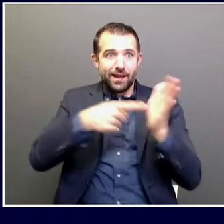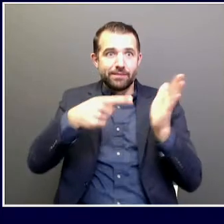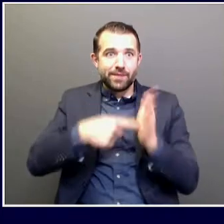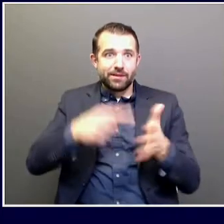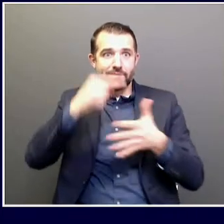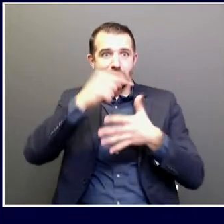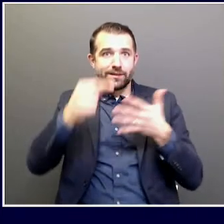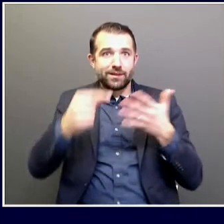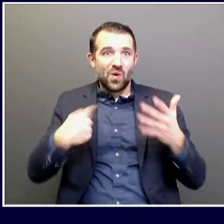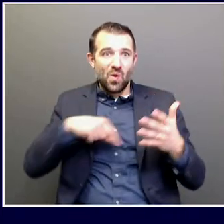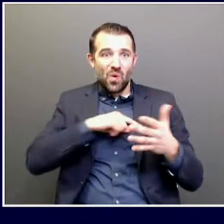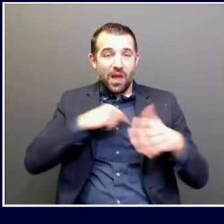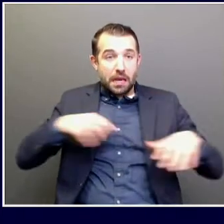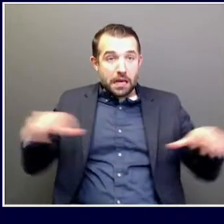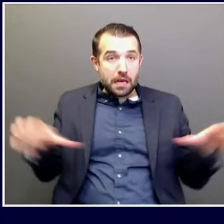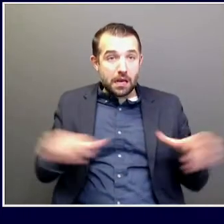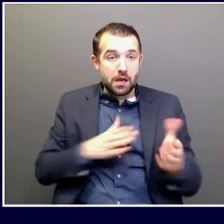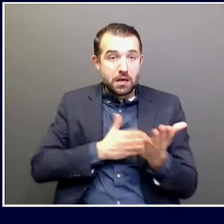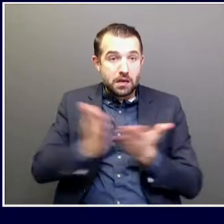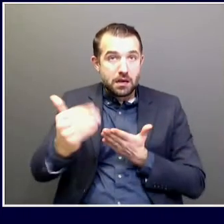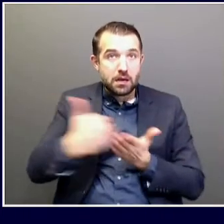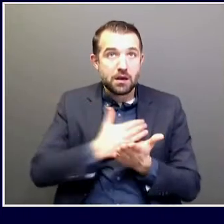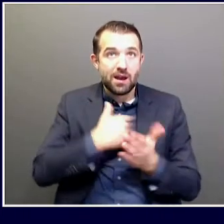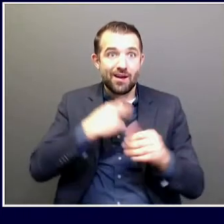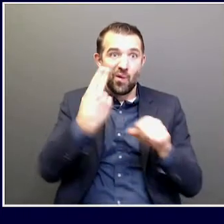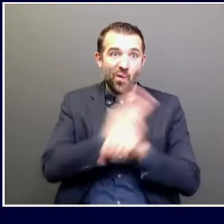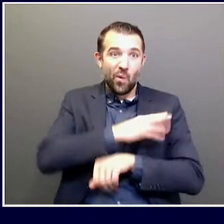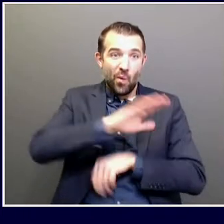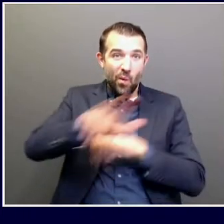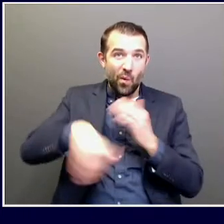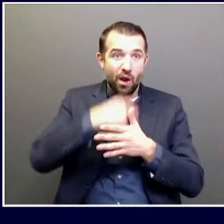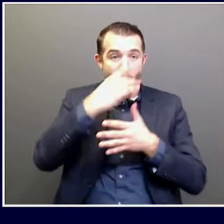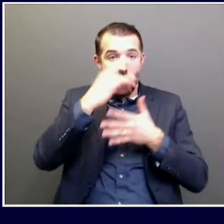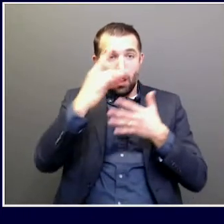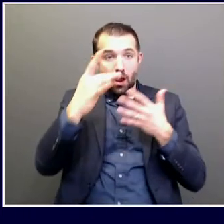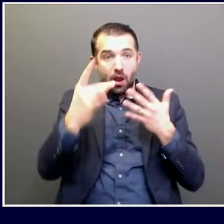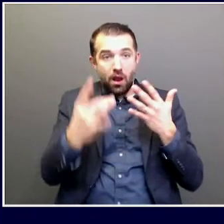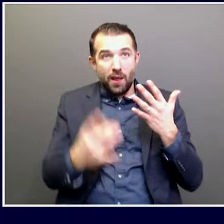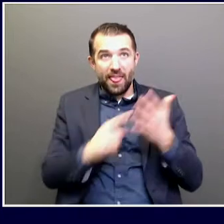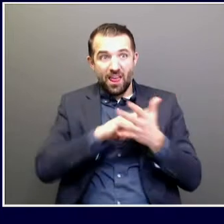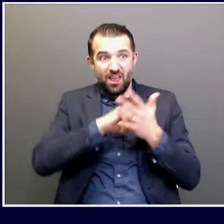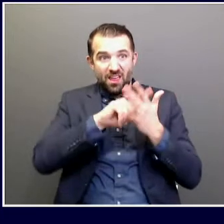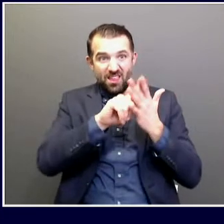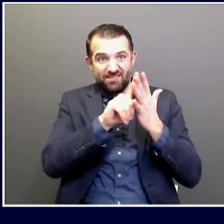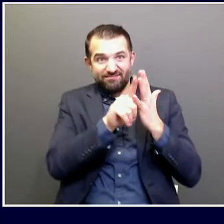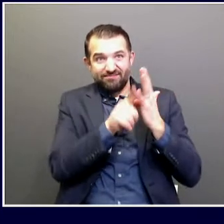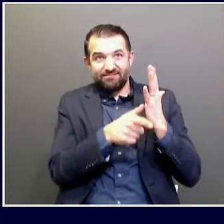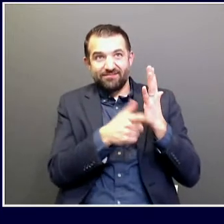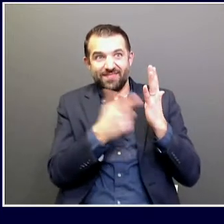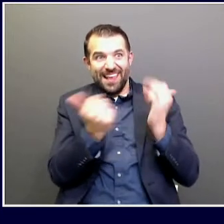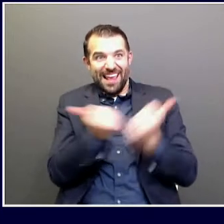due diligence to try to exhaust all other options to get staff. The state of Maine, through our